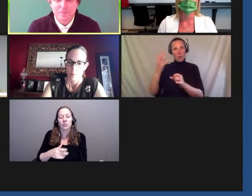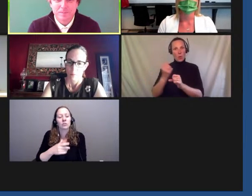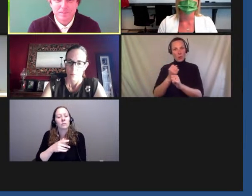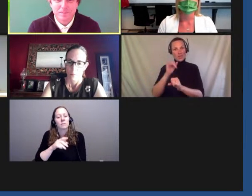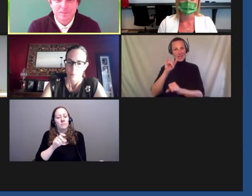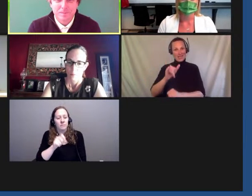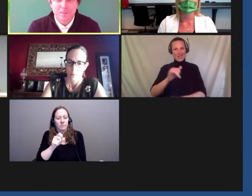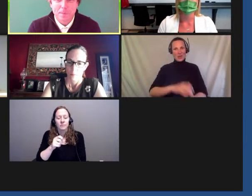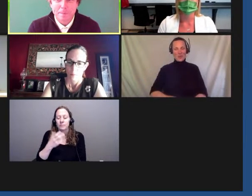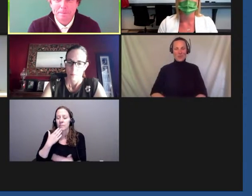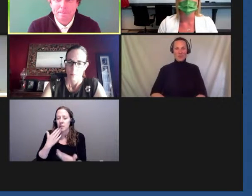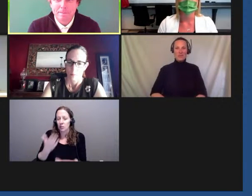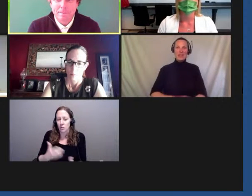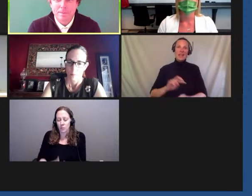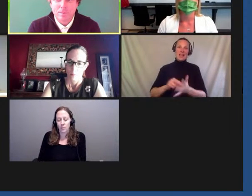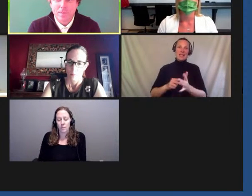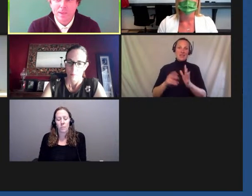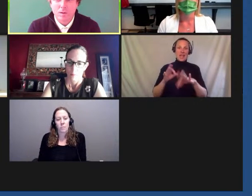you very much.